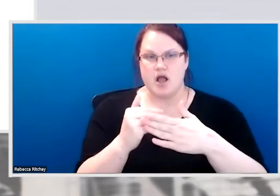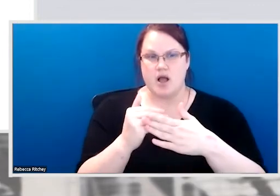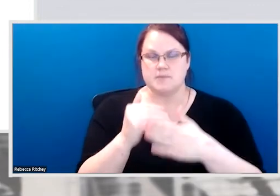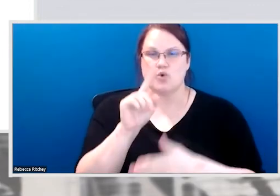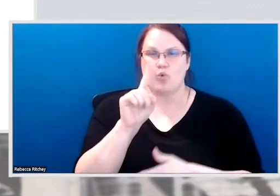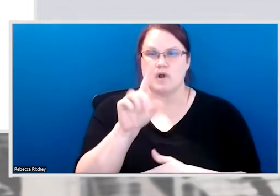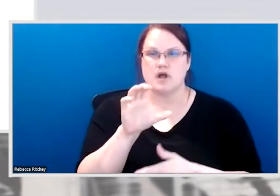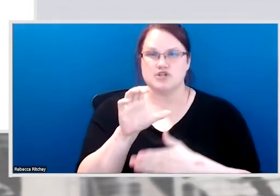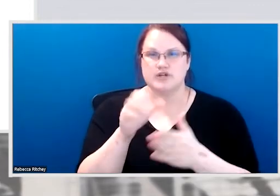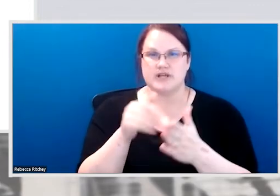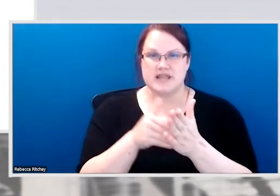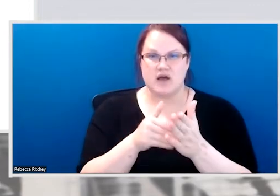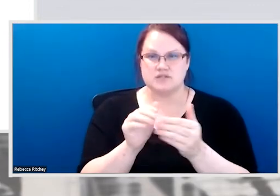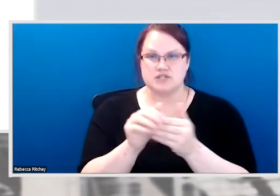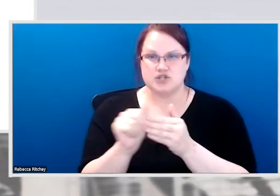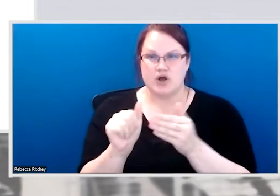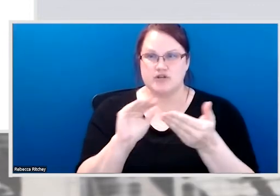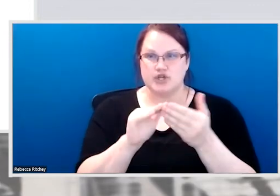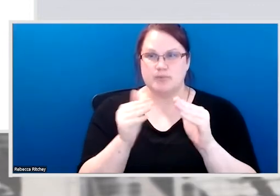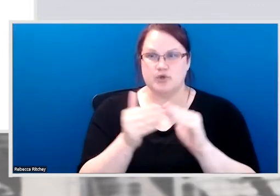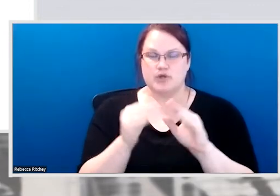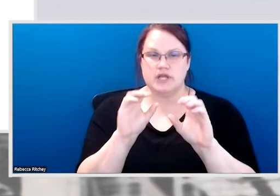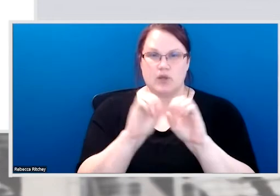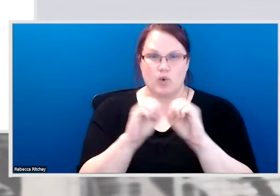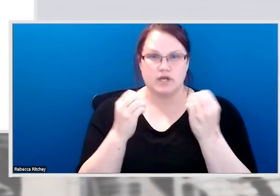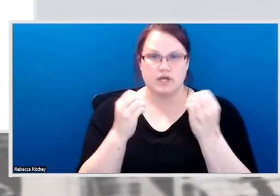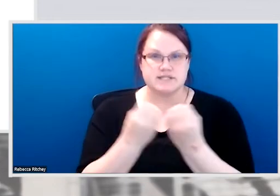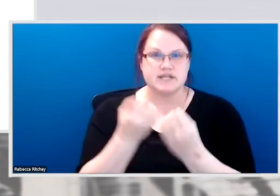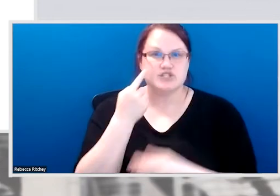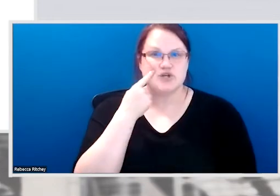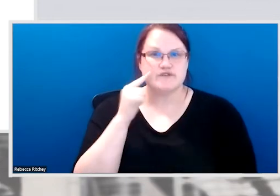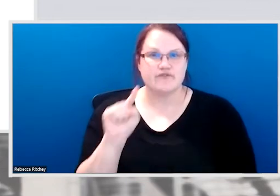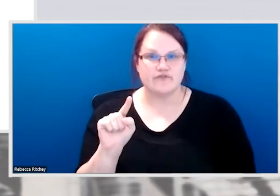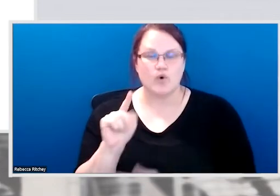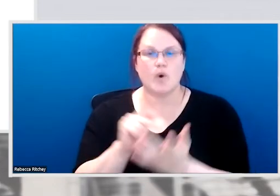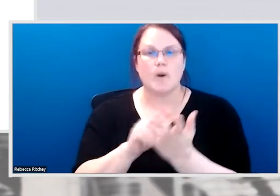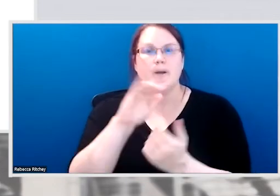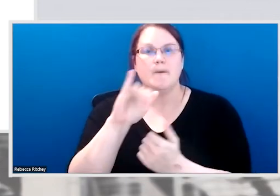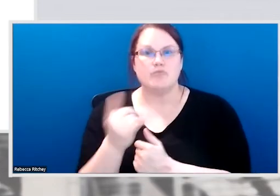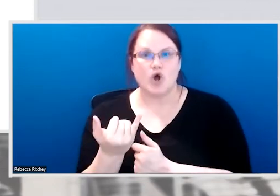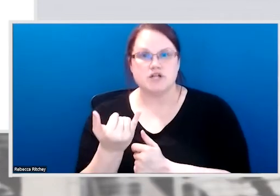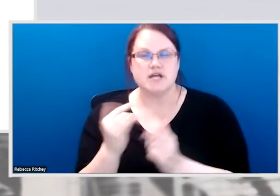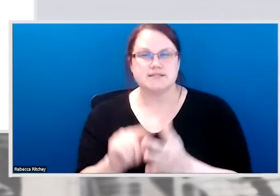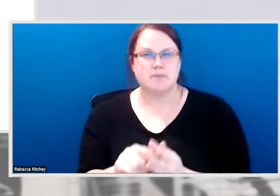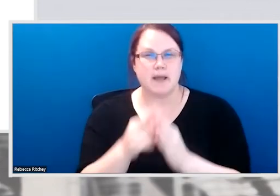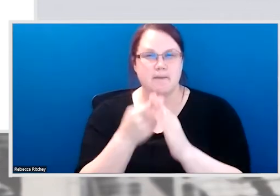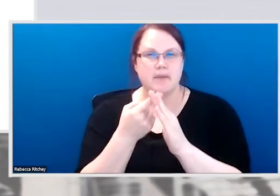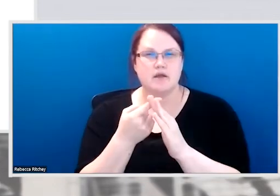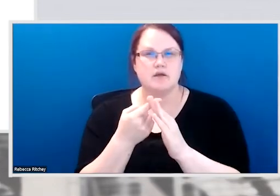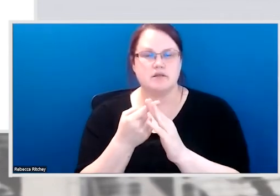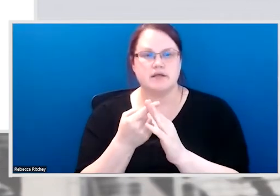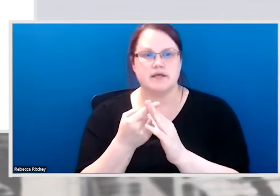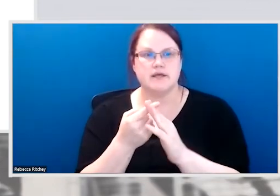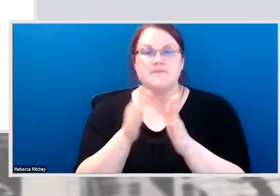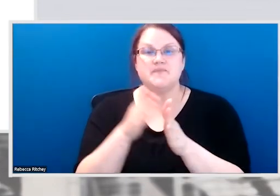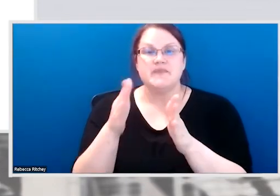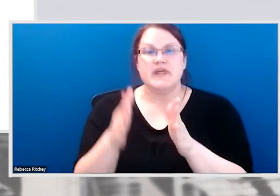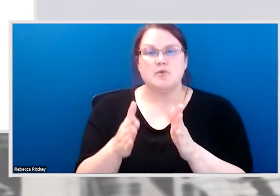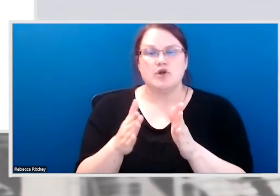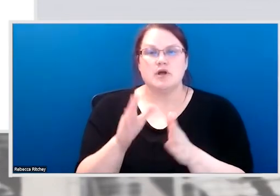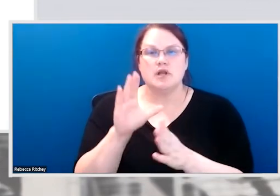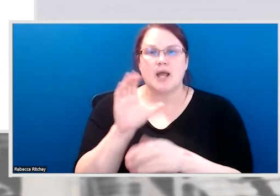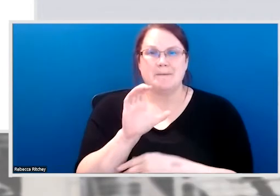to community organizations for projects primarily in our neighborhood commercial